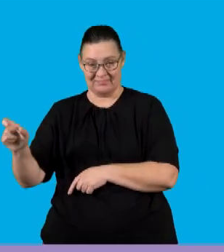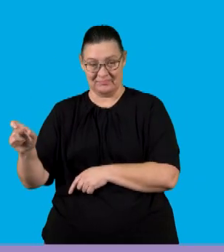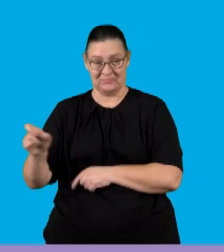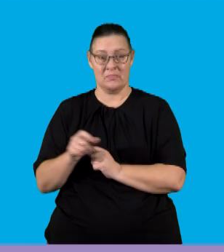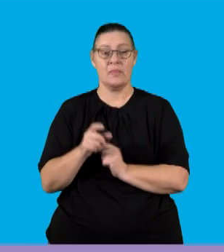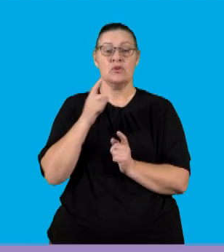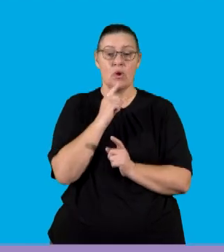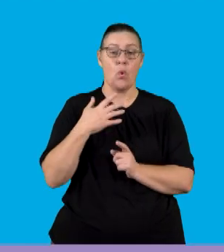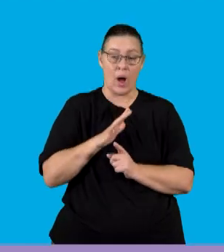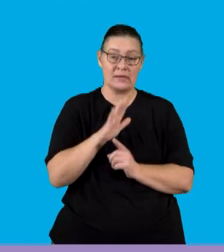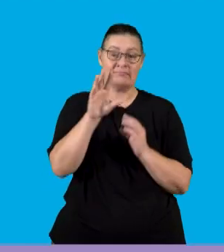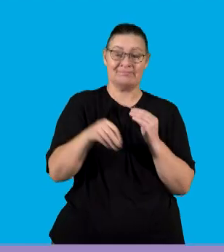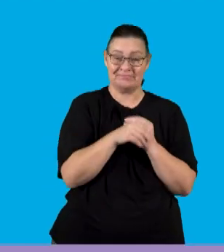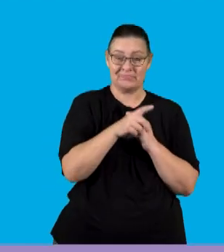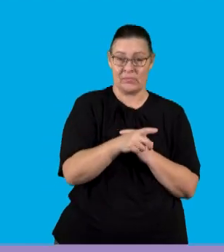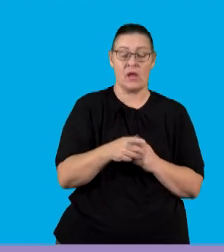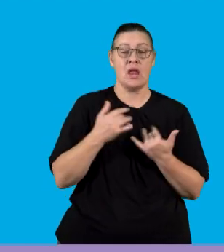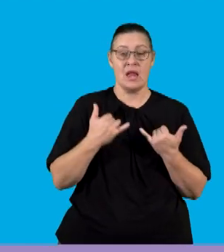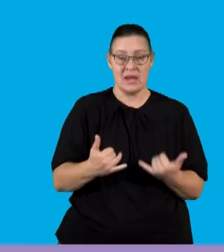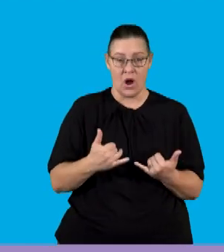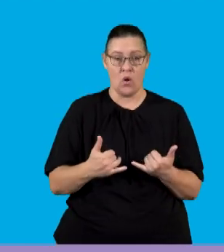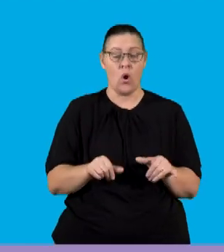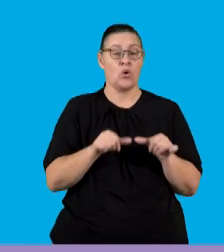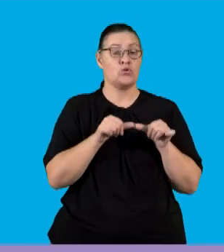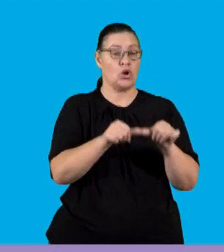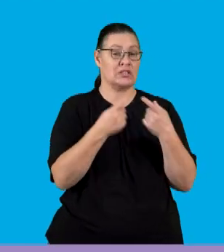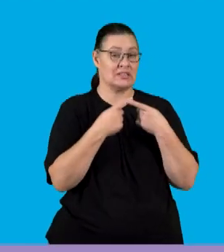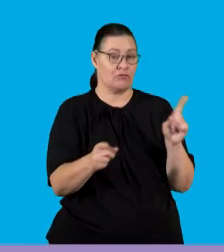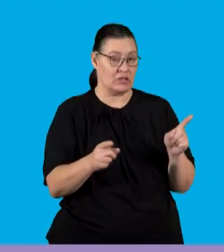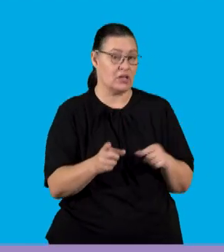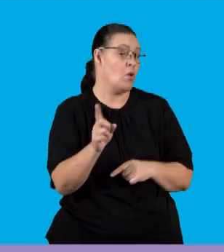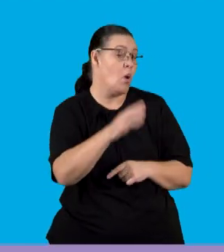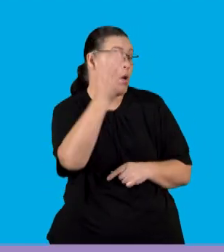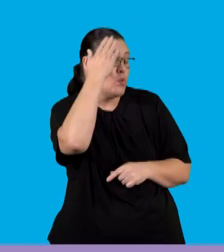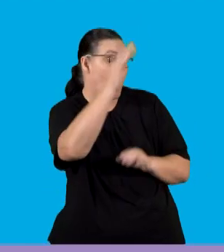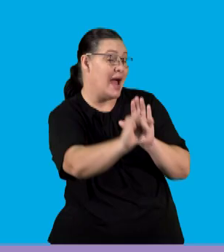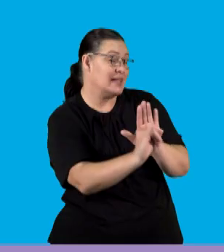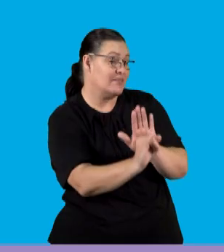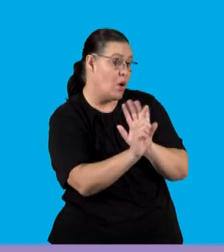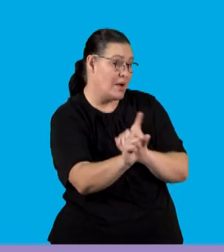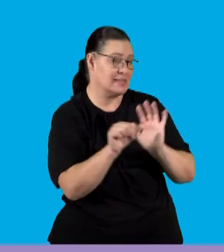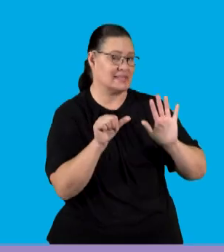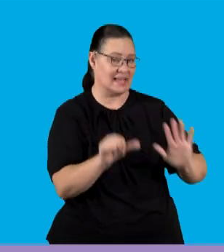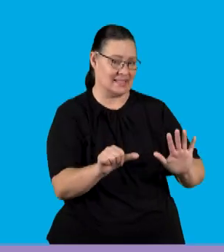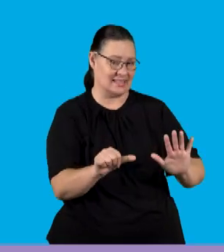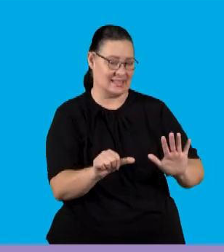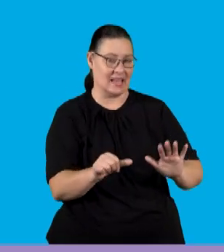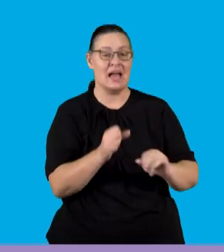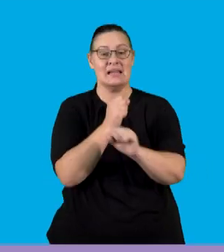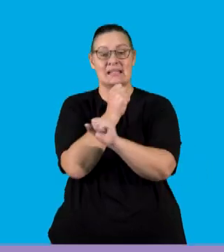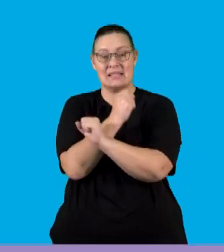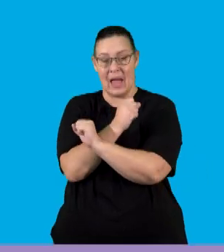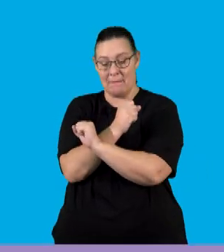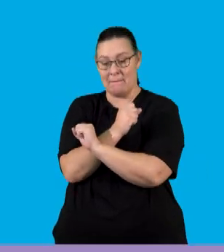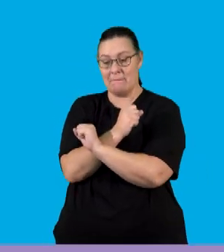to be able to find any term here, we are going to take the constant difference, of which we have identified as 6, and we are going